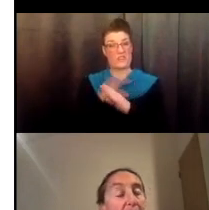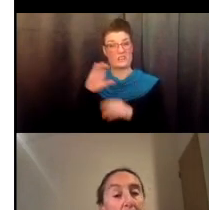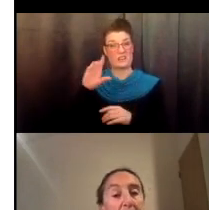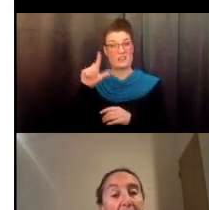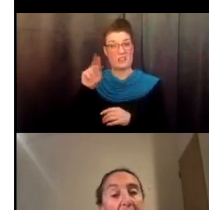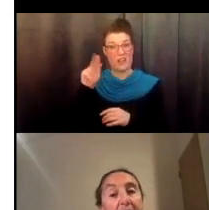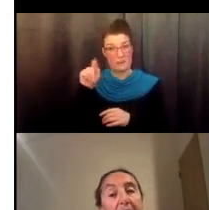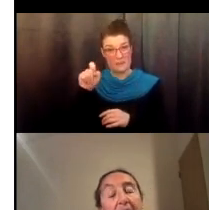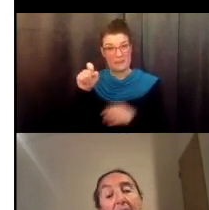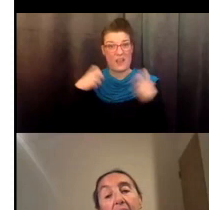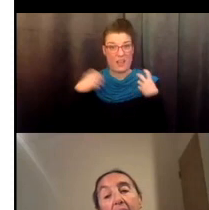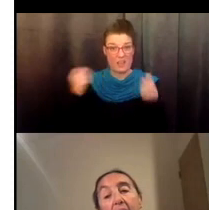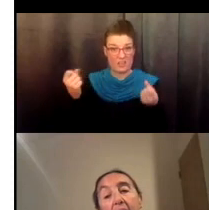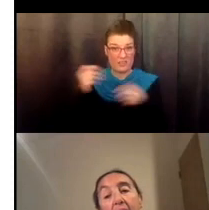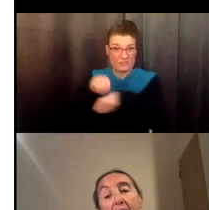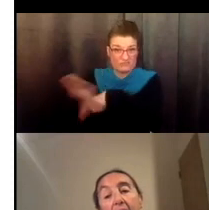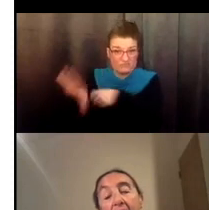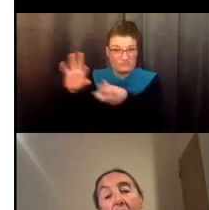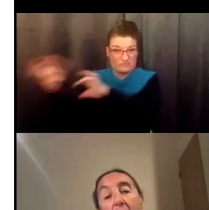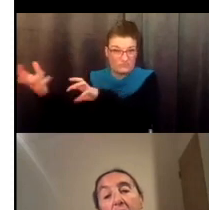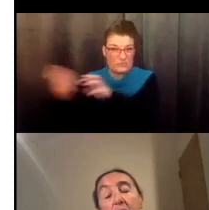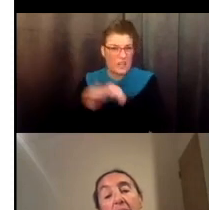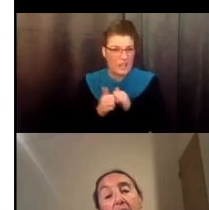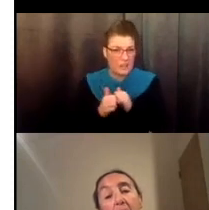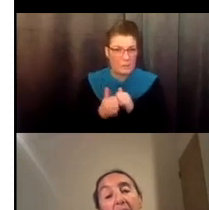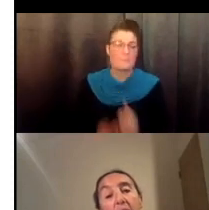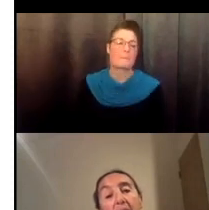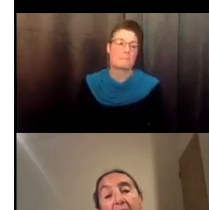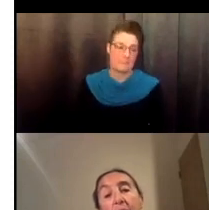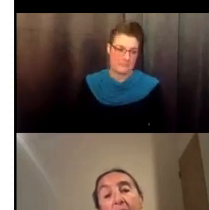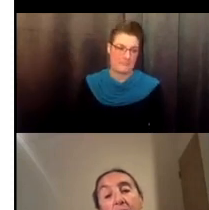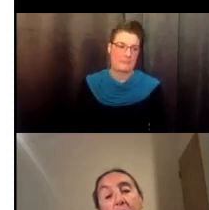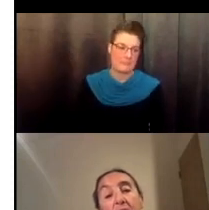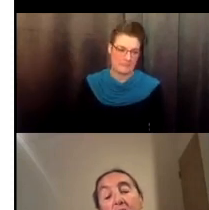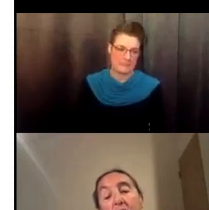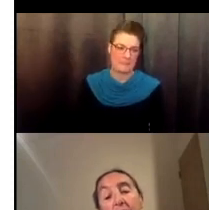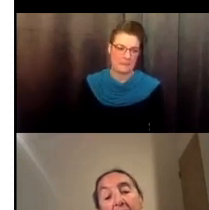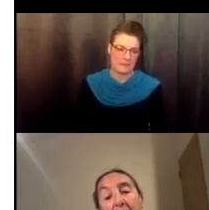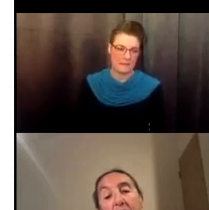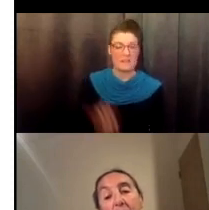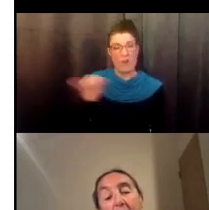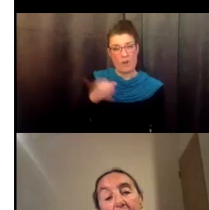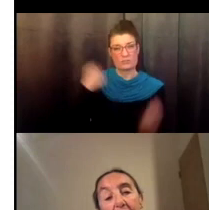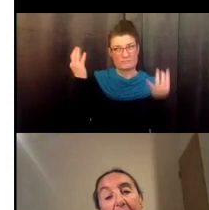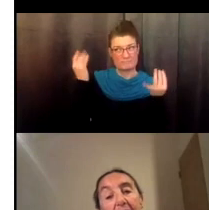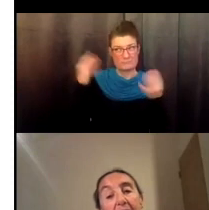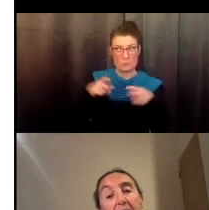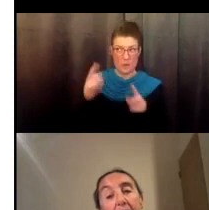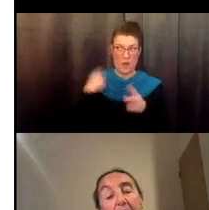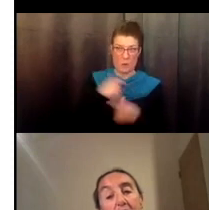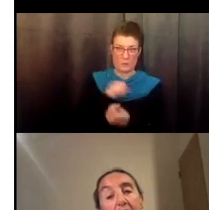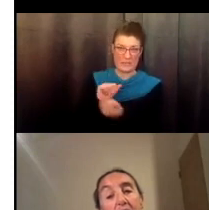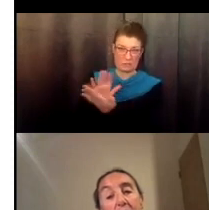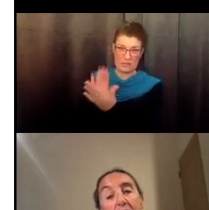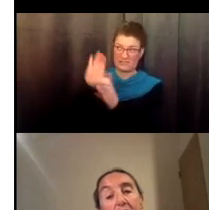health impacts, I also think about how can we make sure that as we're addressing